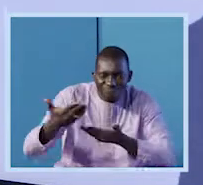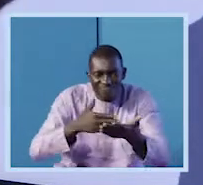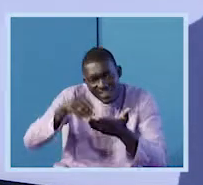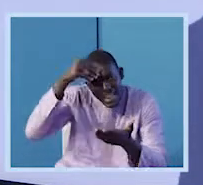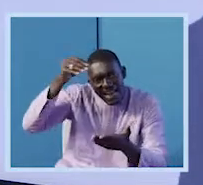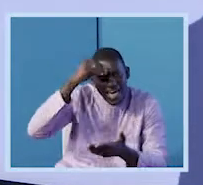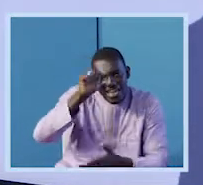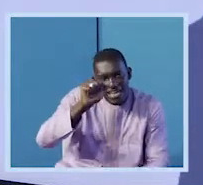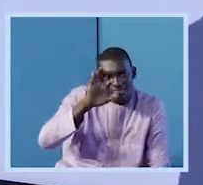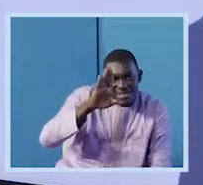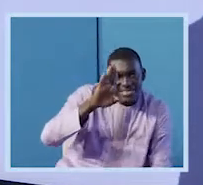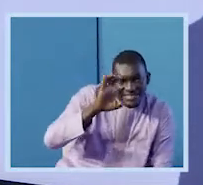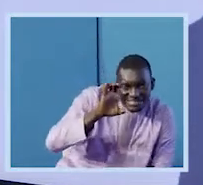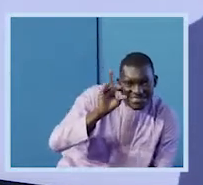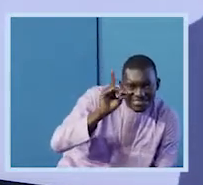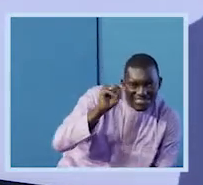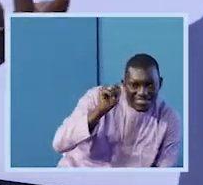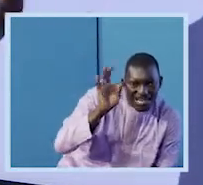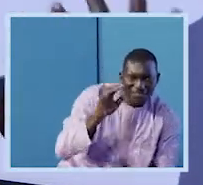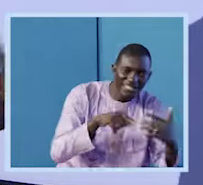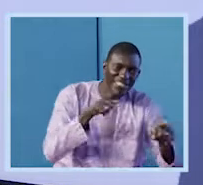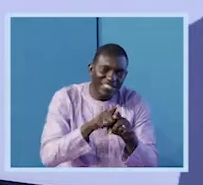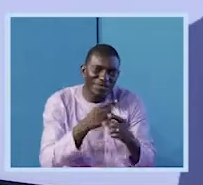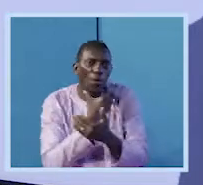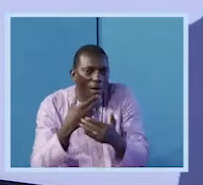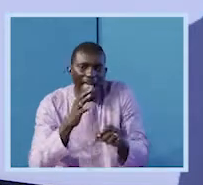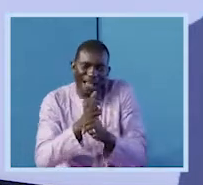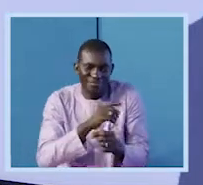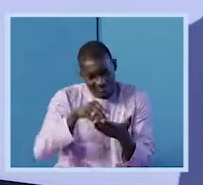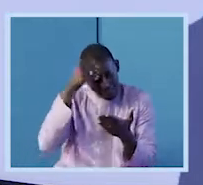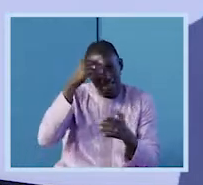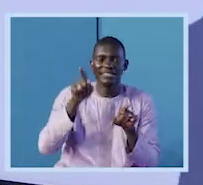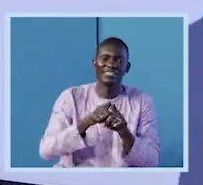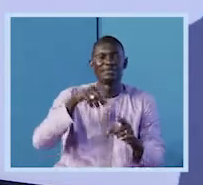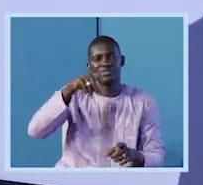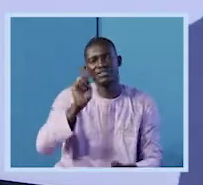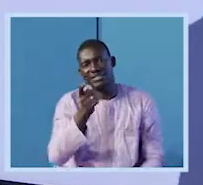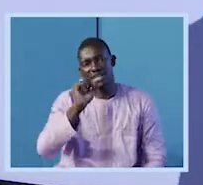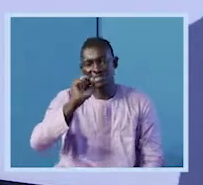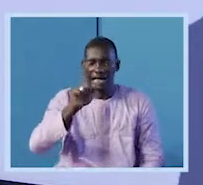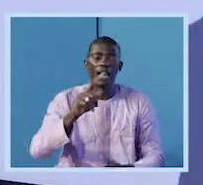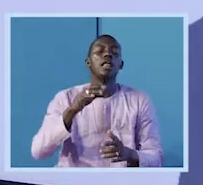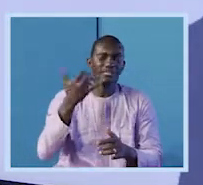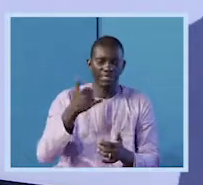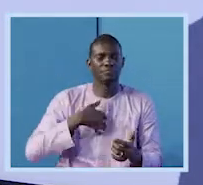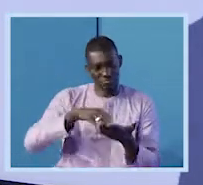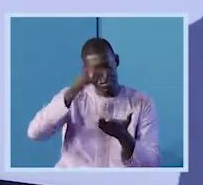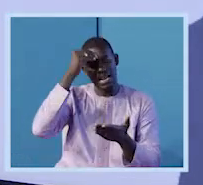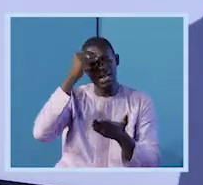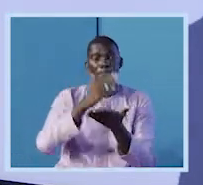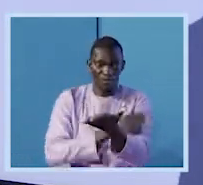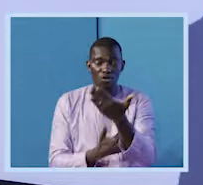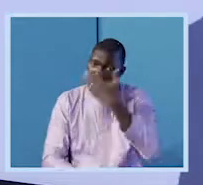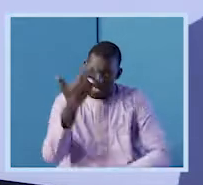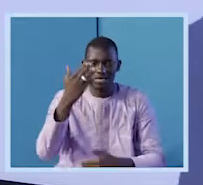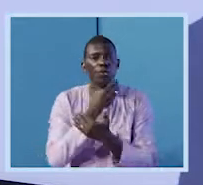learning sign language interpreting profession, that is the pure GSL and also the interpreting skill. So I learned this thing because I had